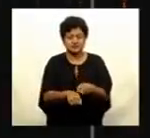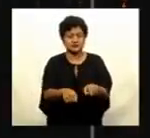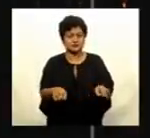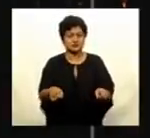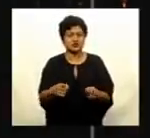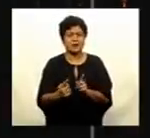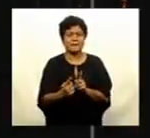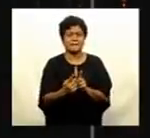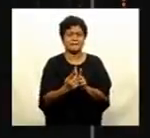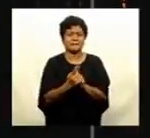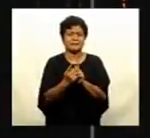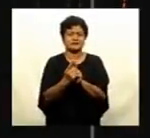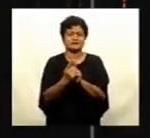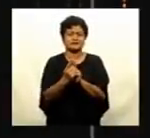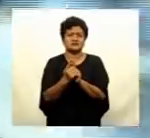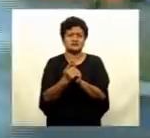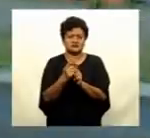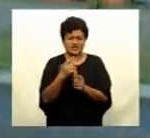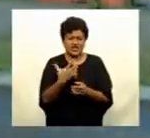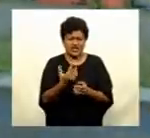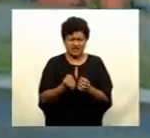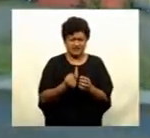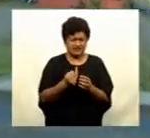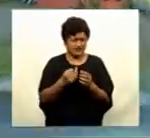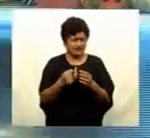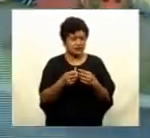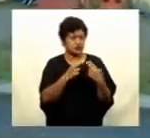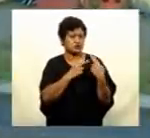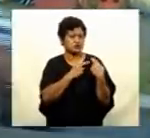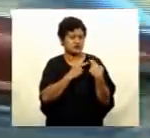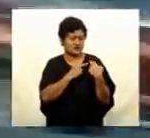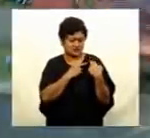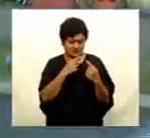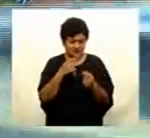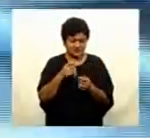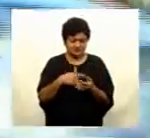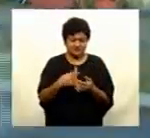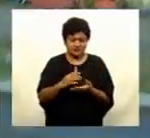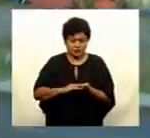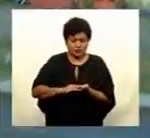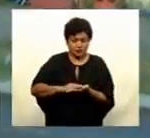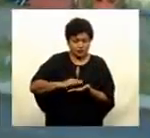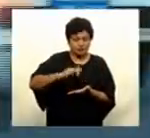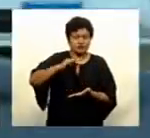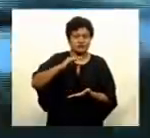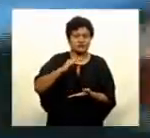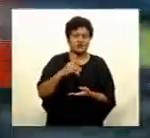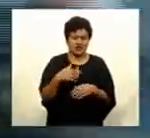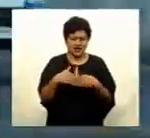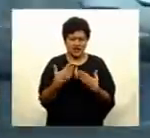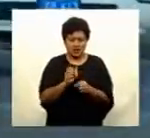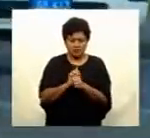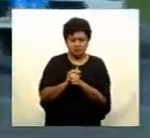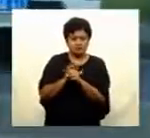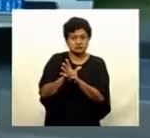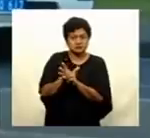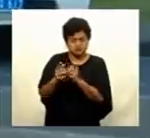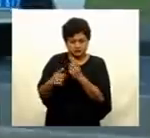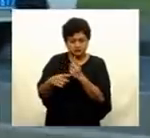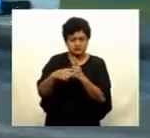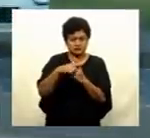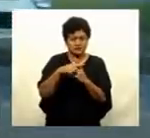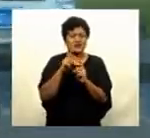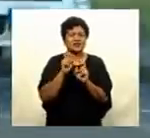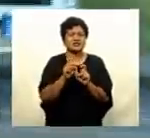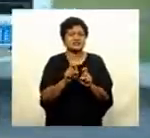increasing responsibilities. Case numbers are increasing daily and police officers are now required to watch positive cases in home isolation.